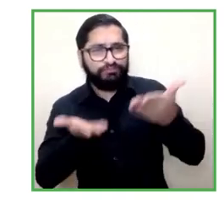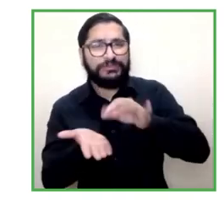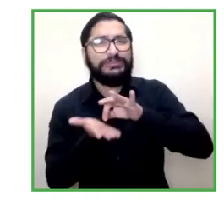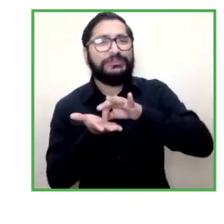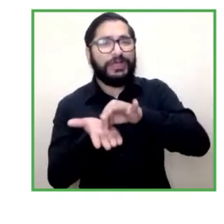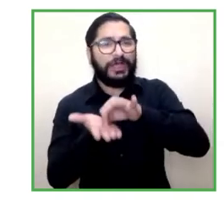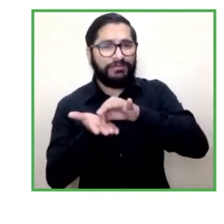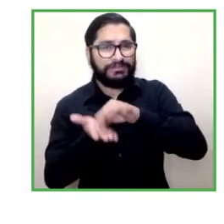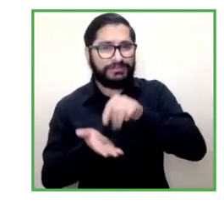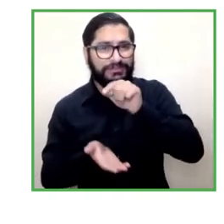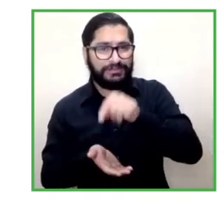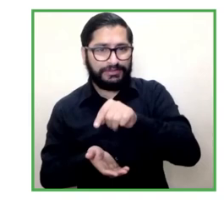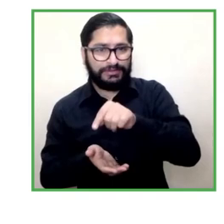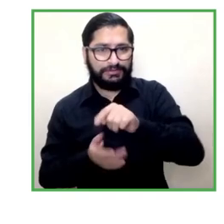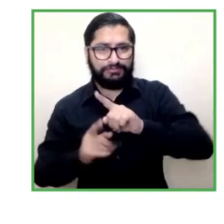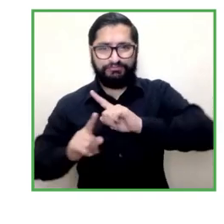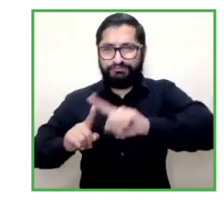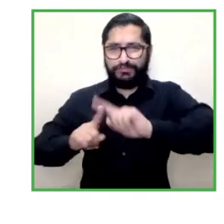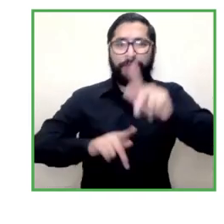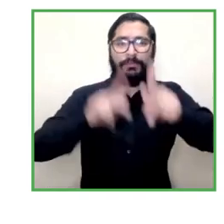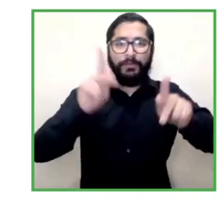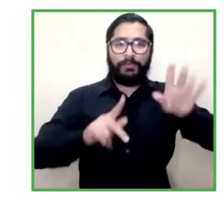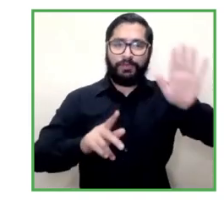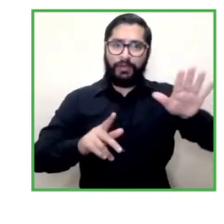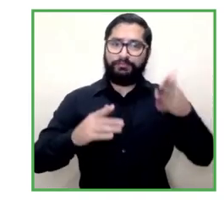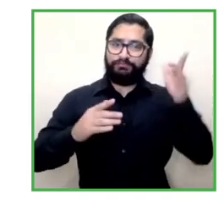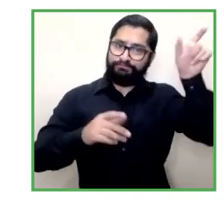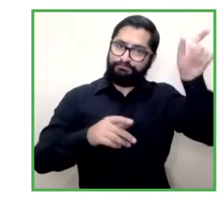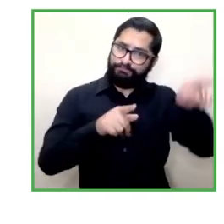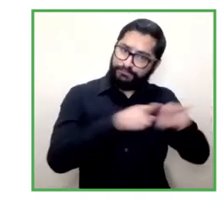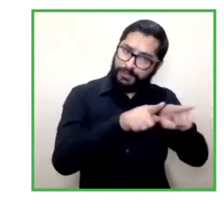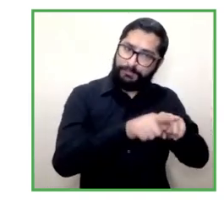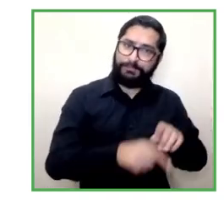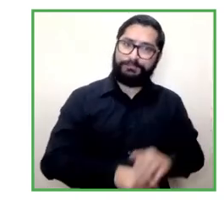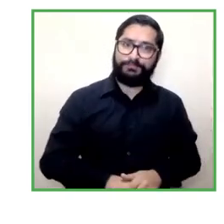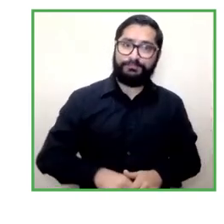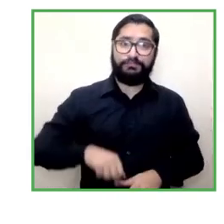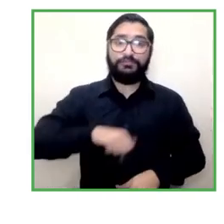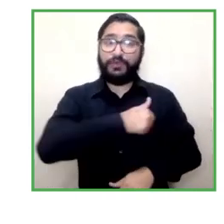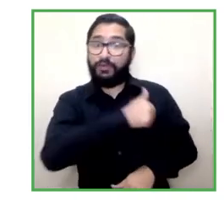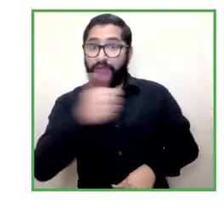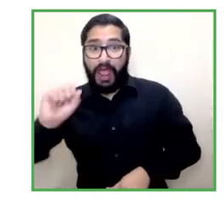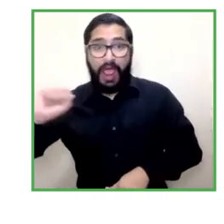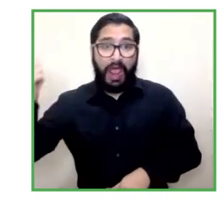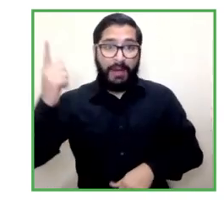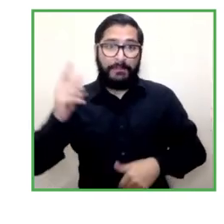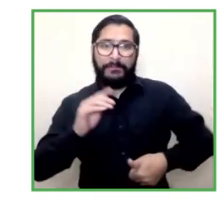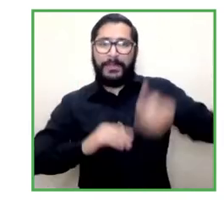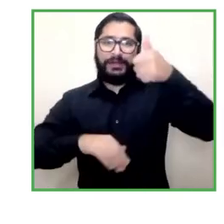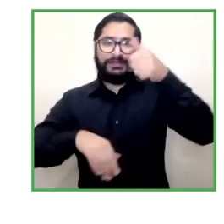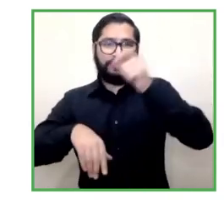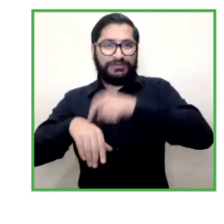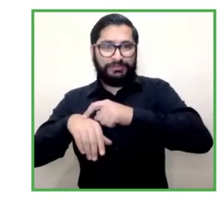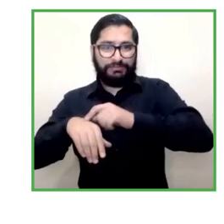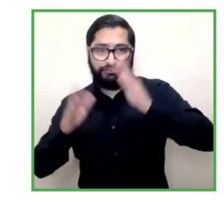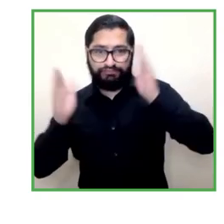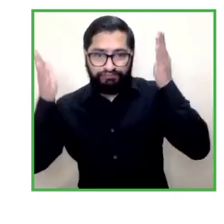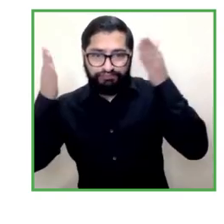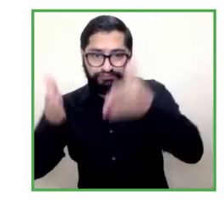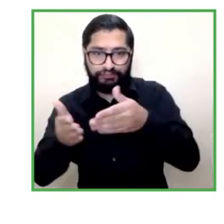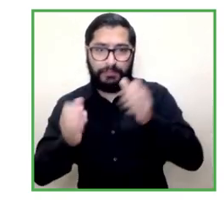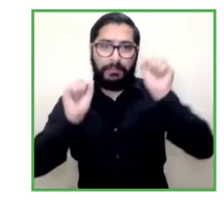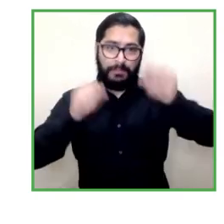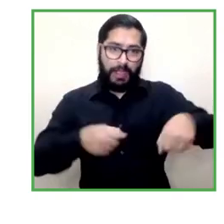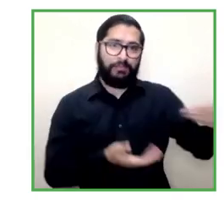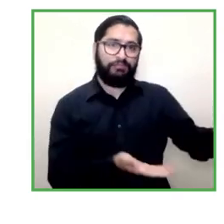willingly to pay for the service. And for reaching the visually impaired, we partnered with a sponsor in Turkey. It's one of the